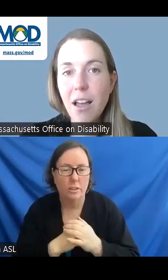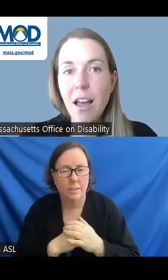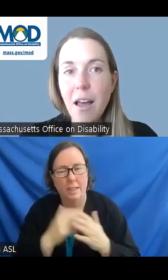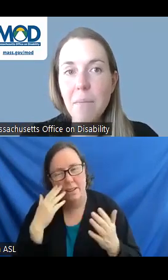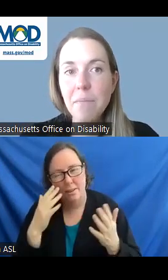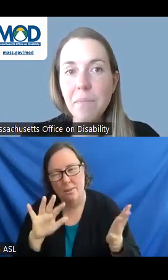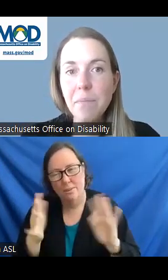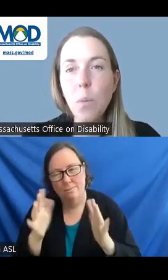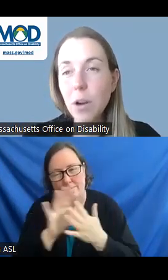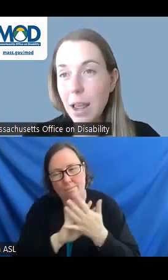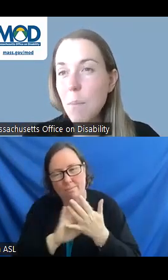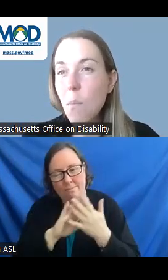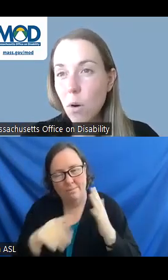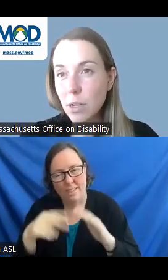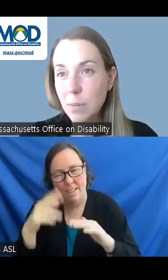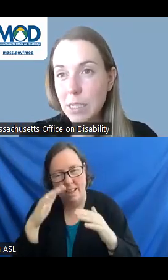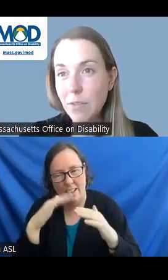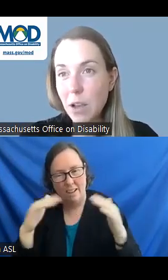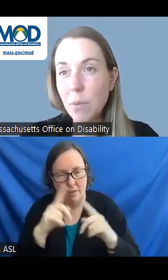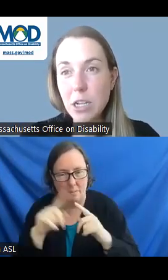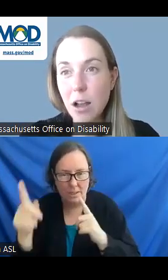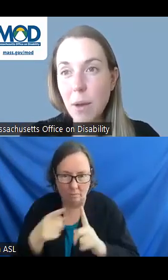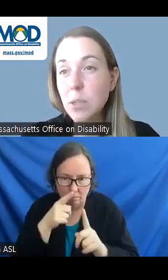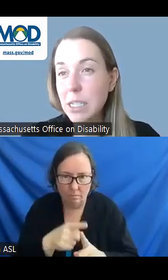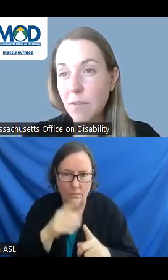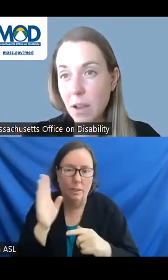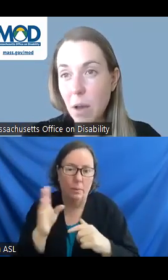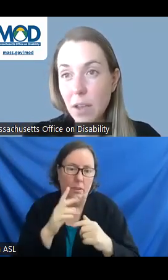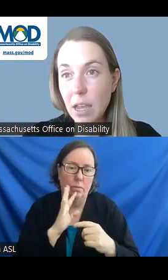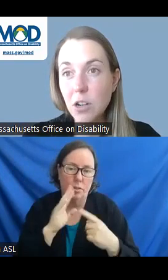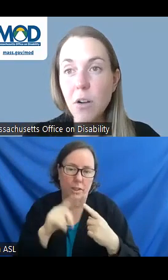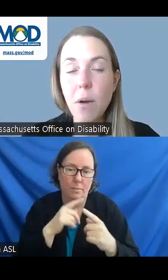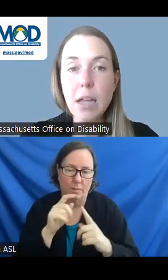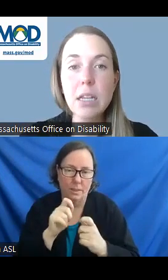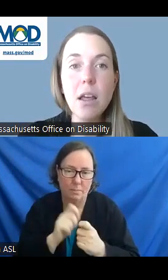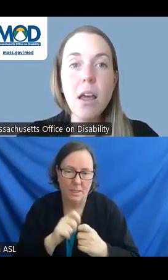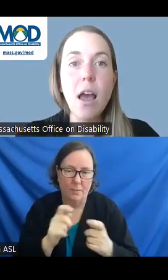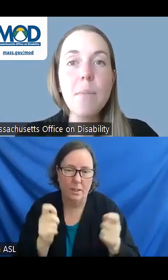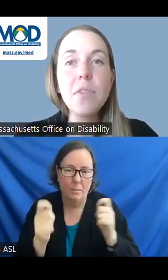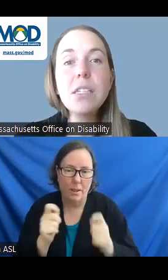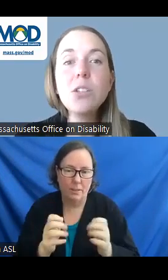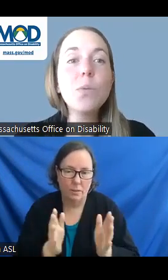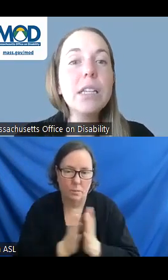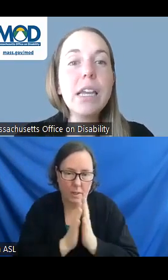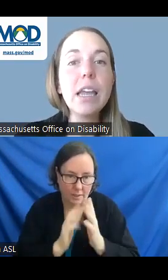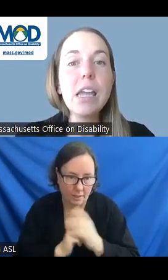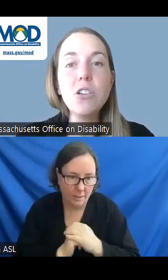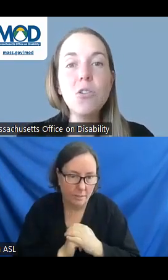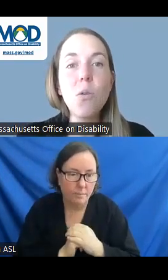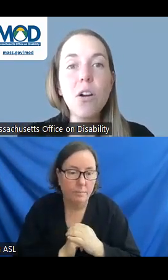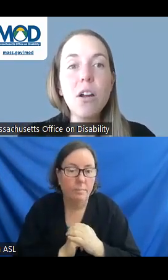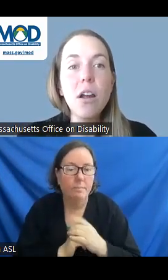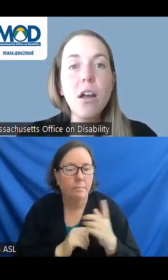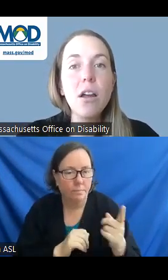level, but we're going to get more specific when we talk about specific modification requests. This is really